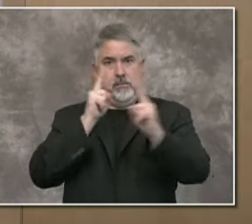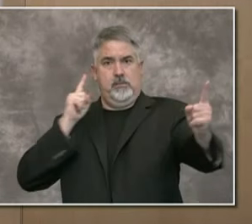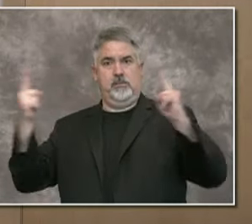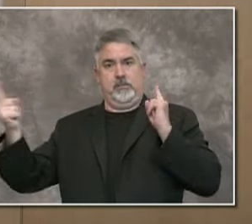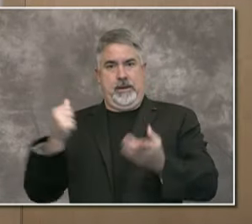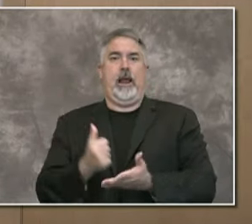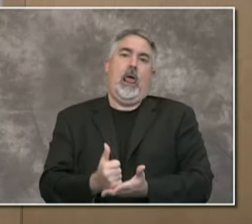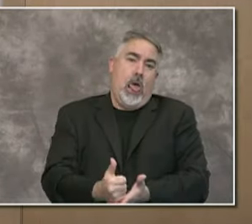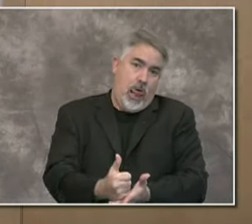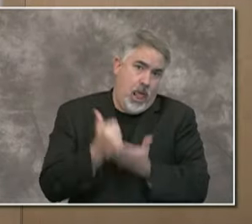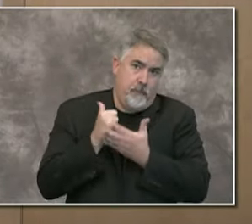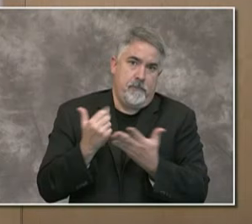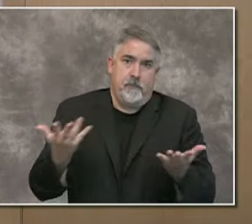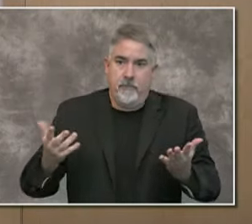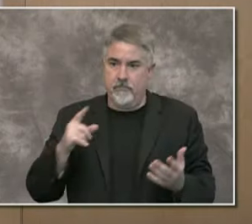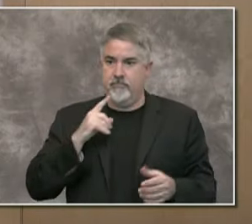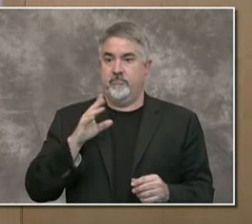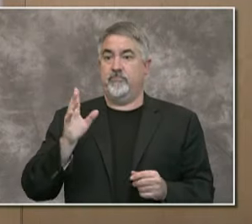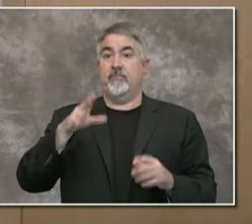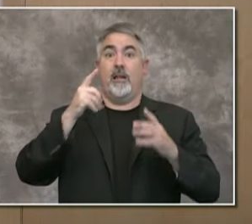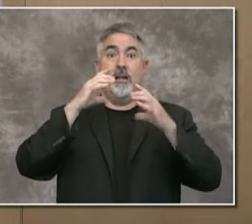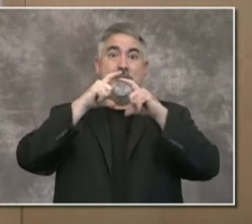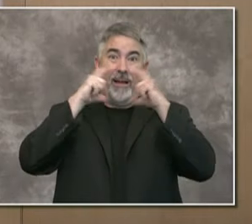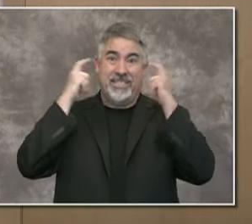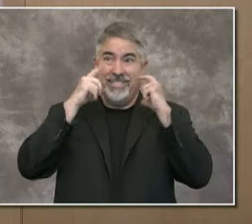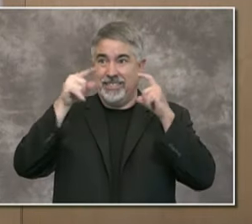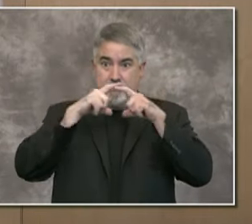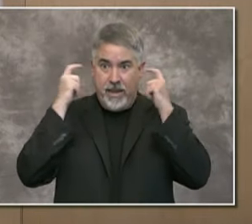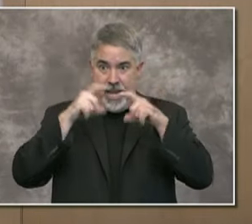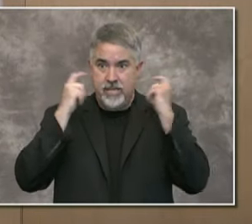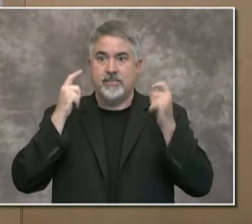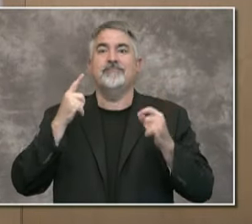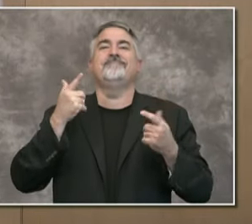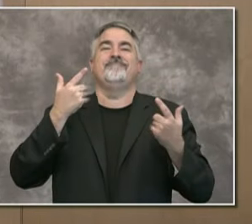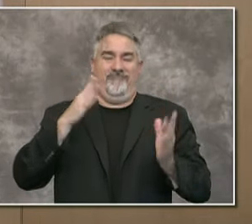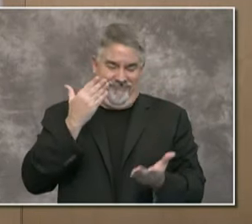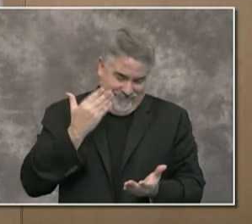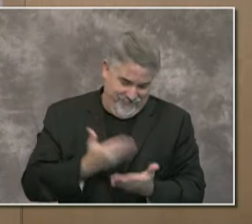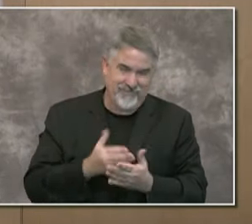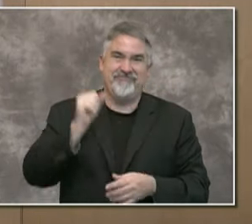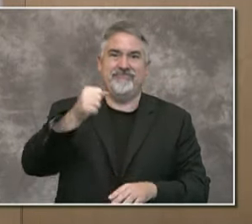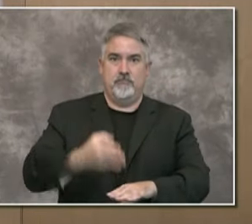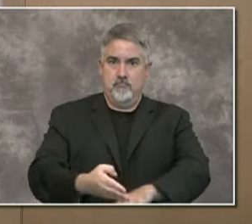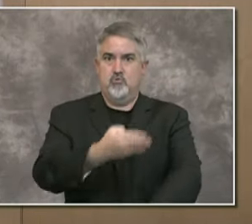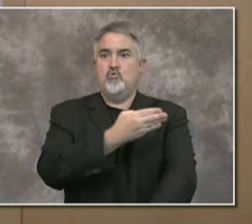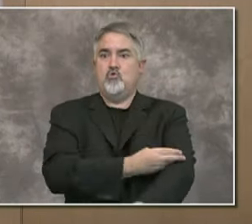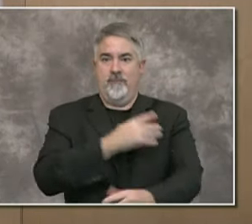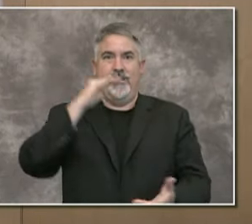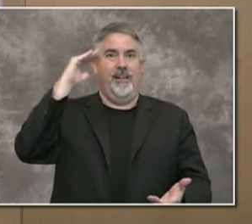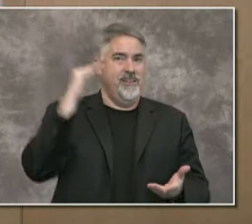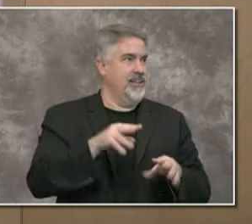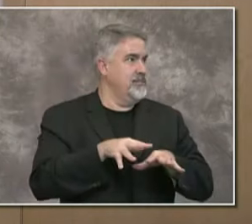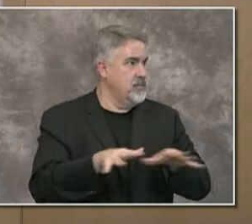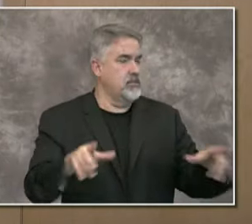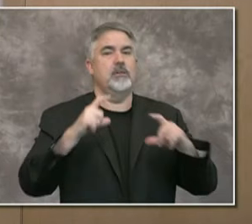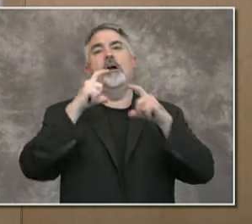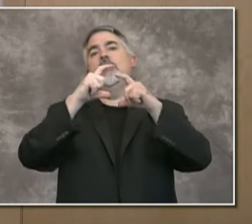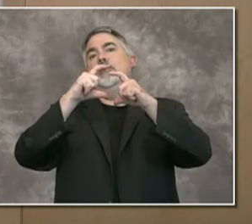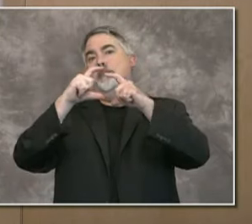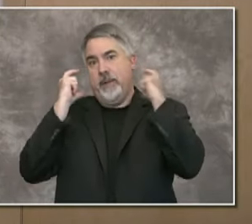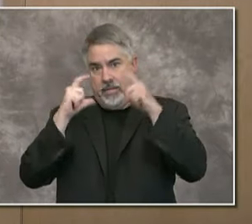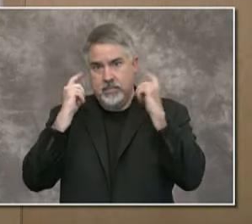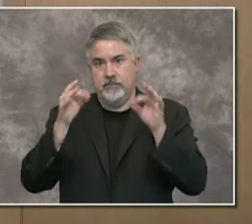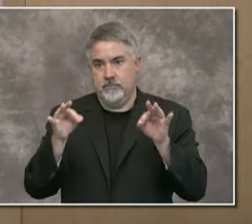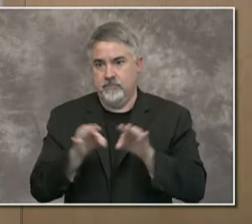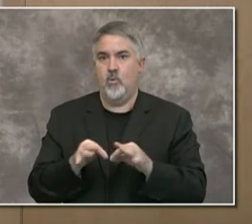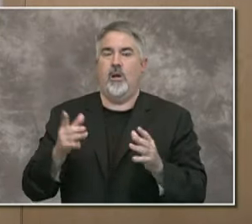there is evolving evidence to support why we are doing this. So all of our social distancing